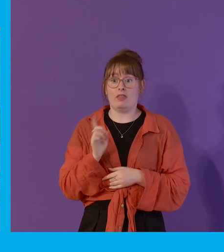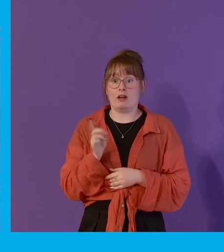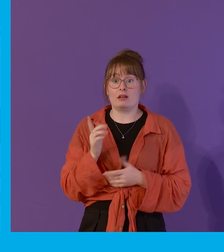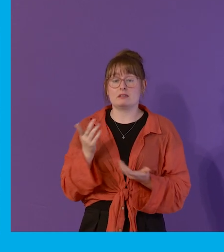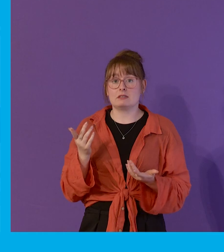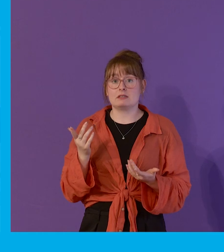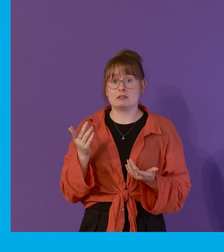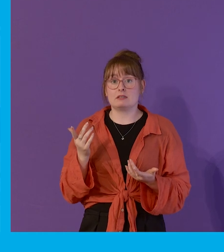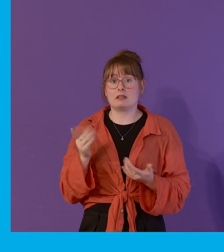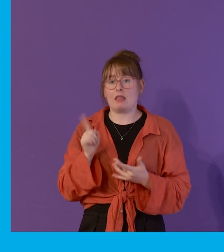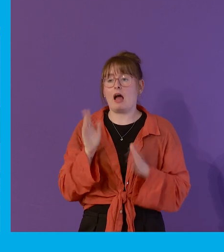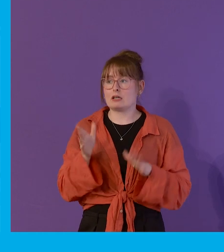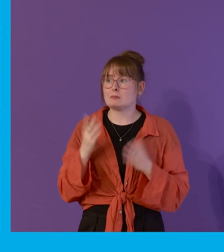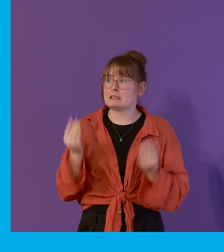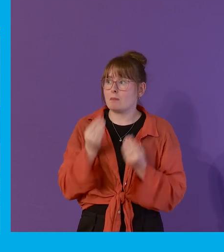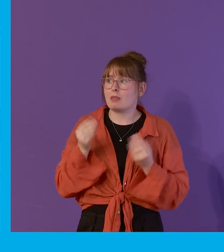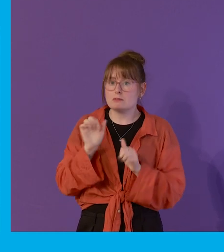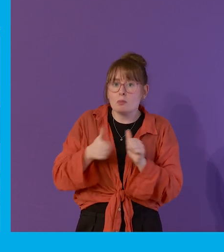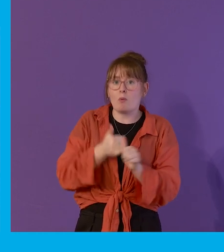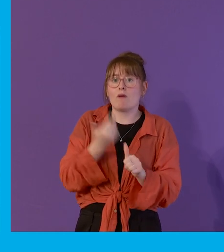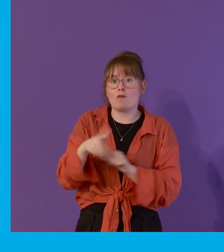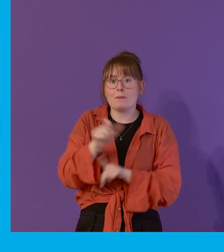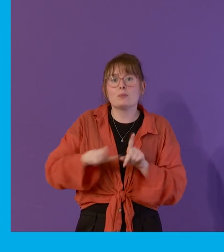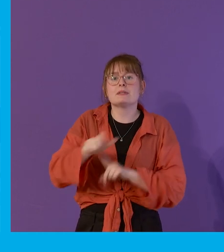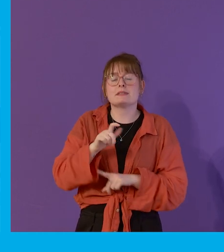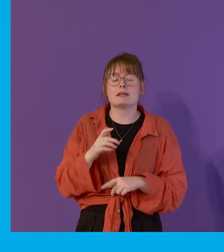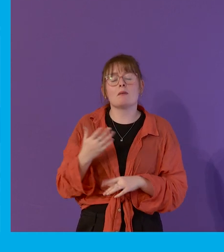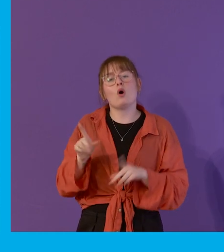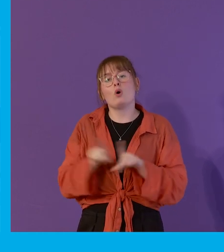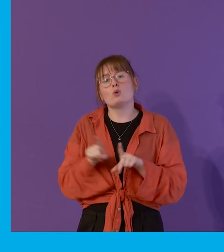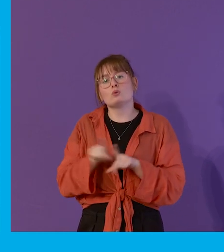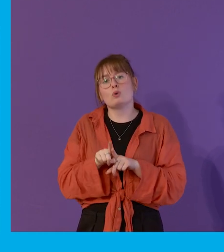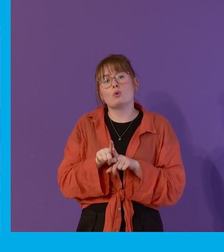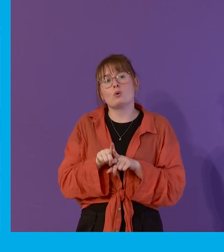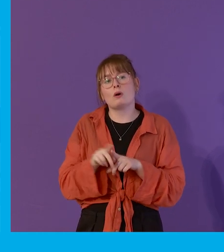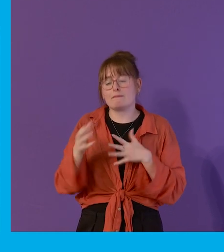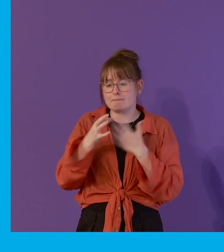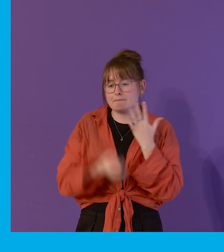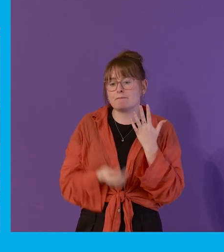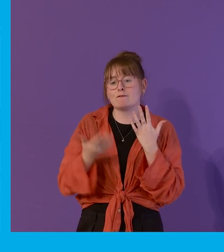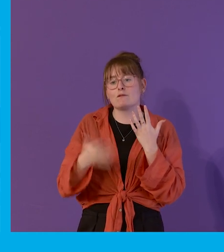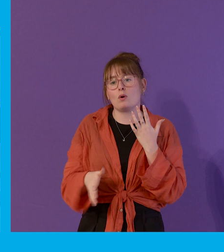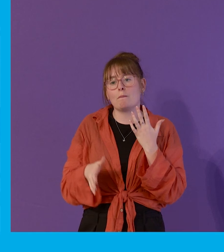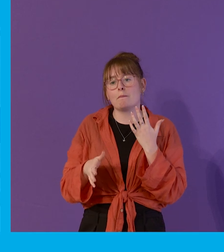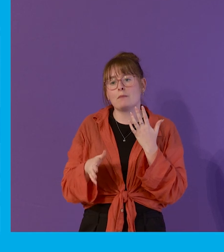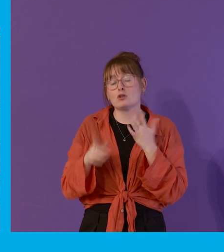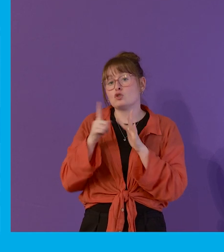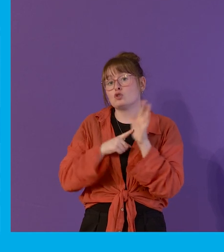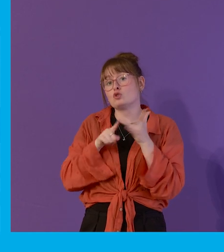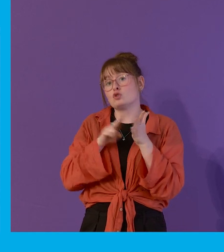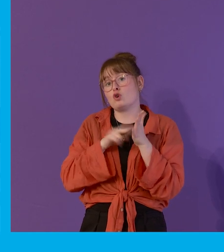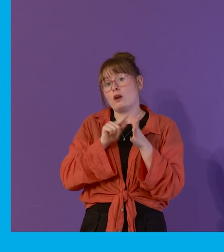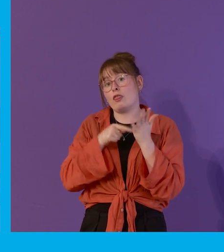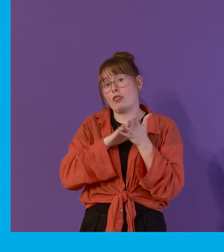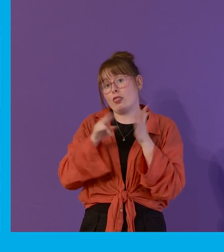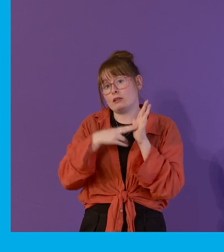be something that's supported by the communities. But there's also the aspects in Jonathan's work, analysing